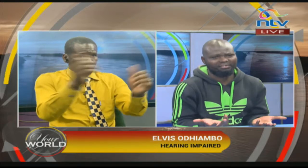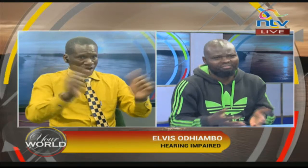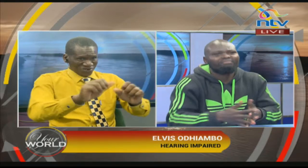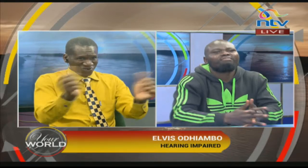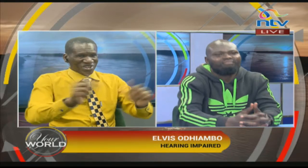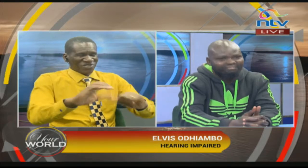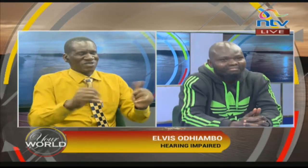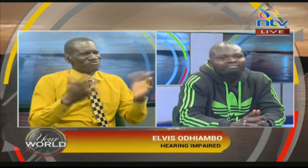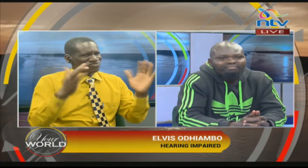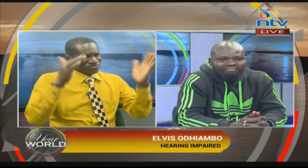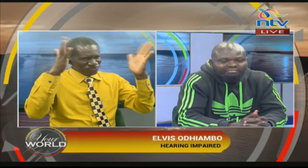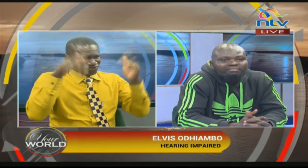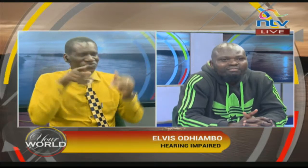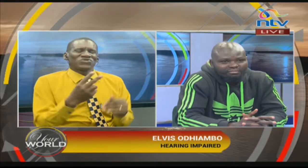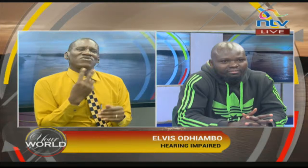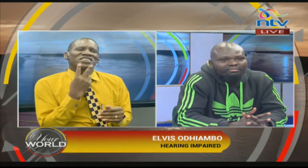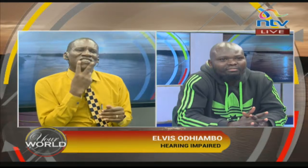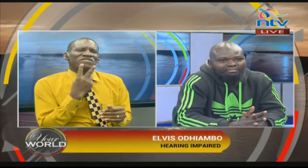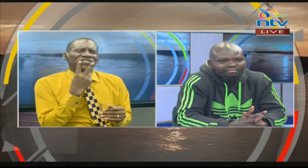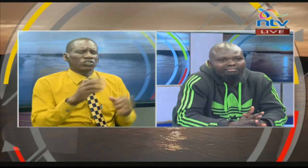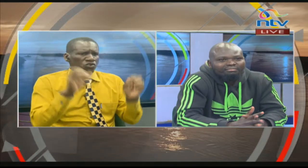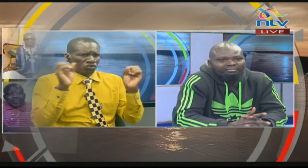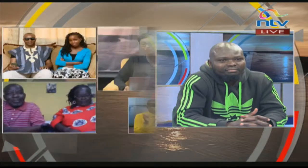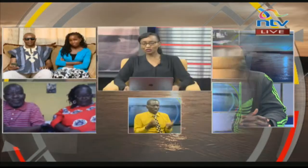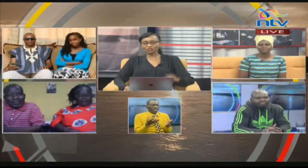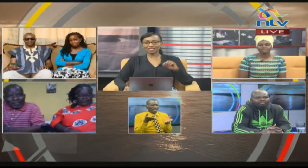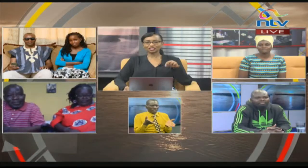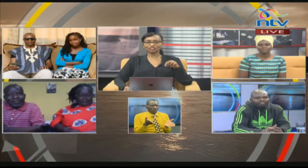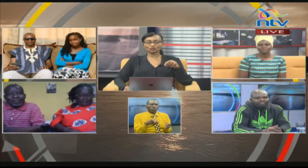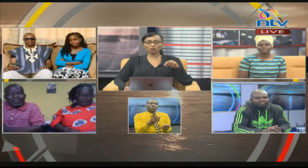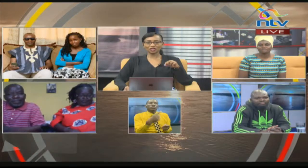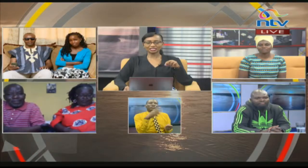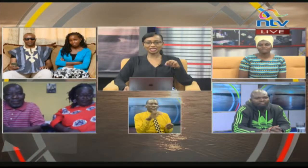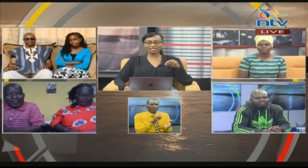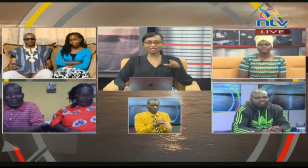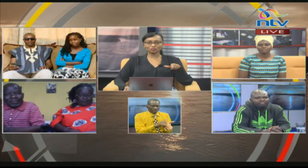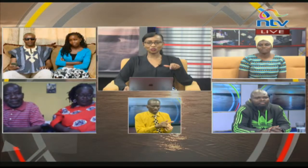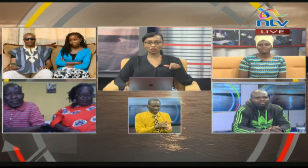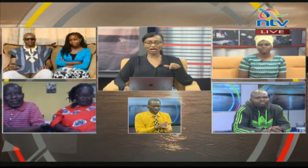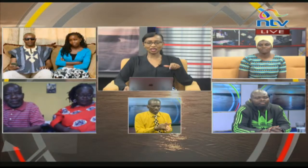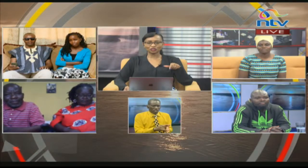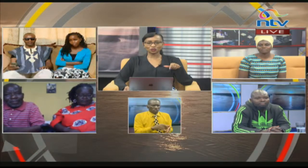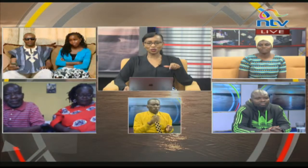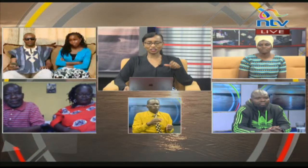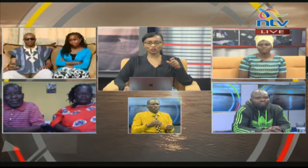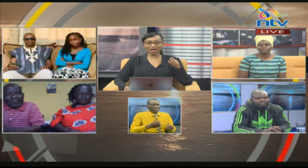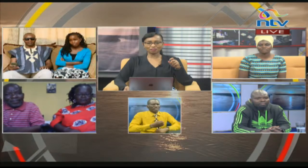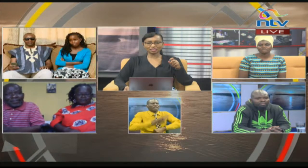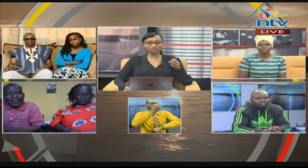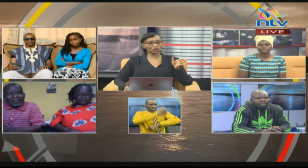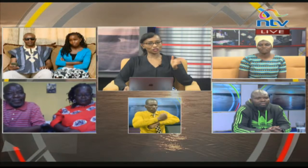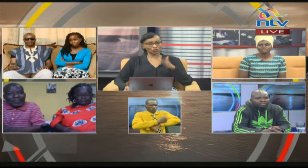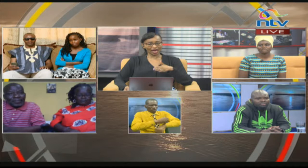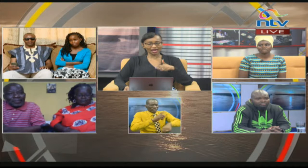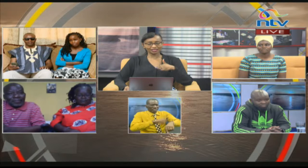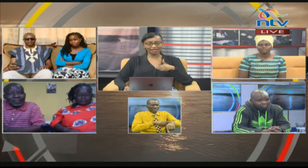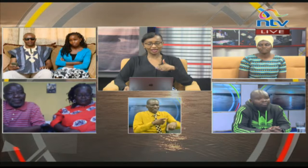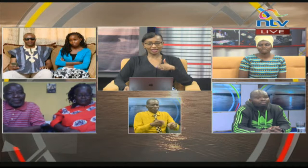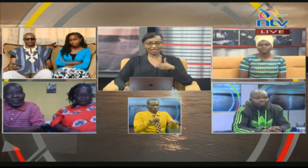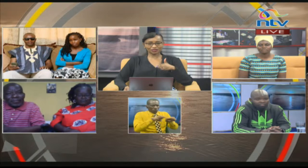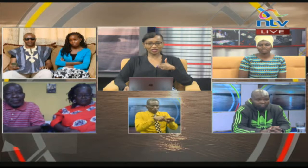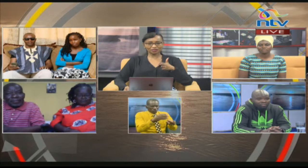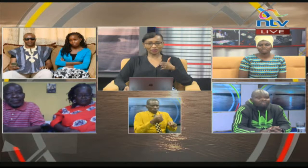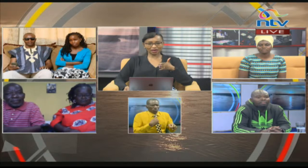and congratulations. Okay, now you said she was in the same school as you were, so that means she also has